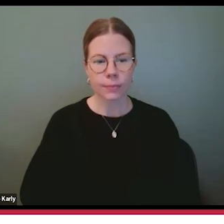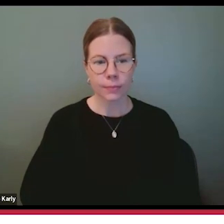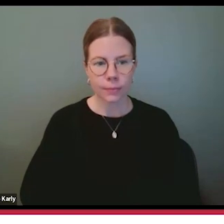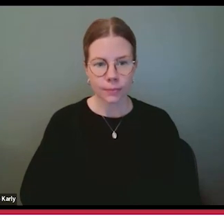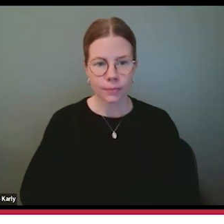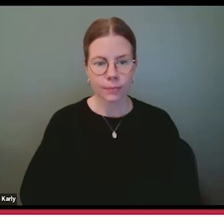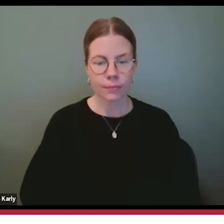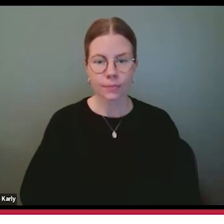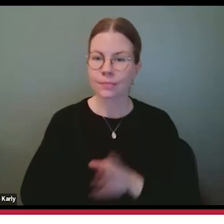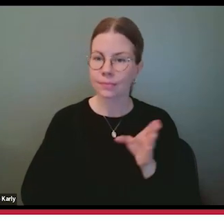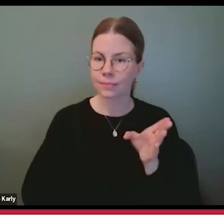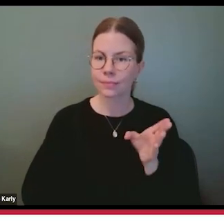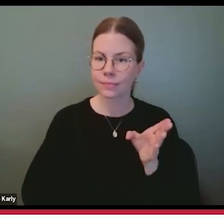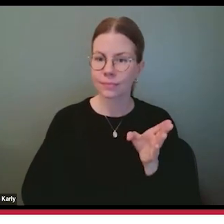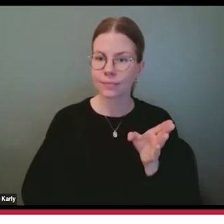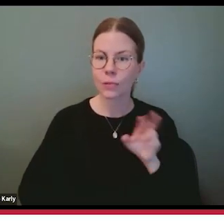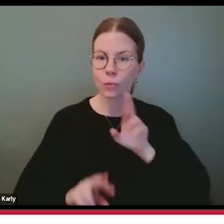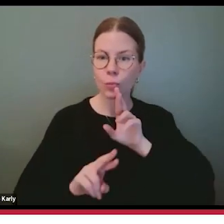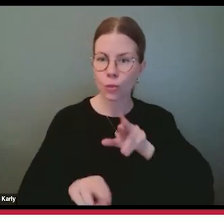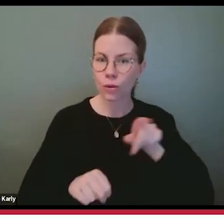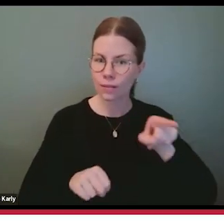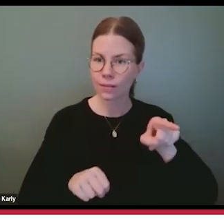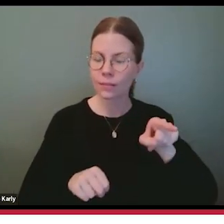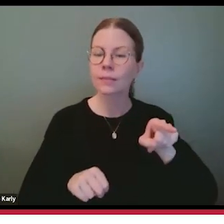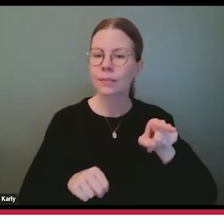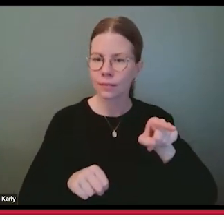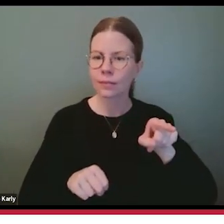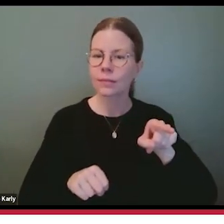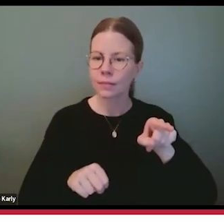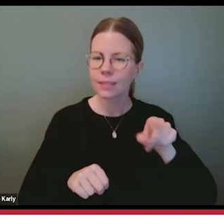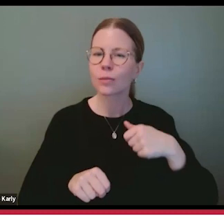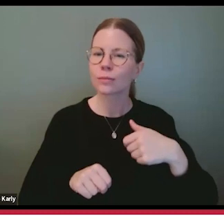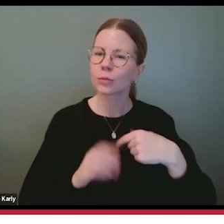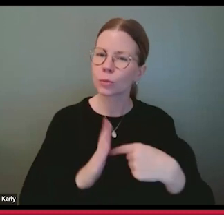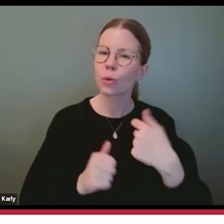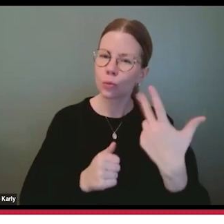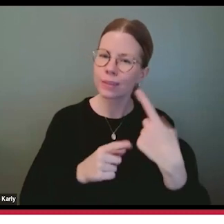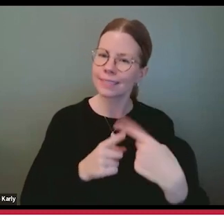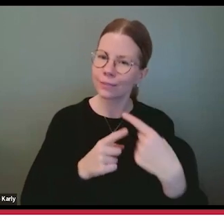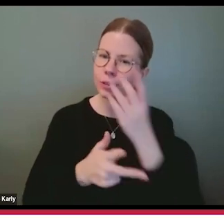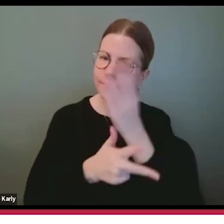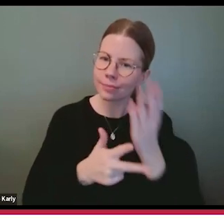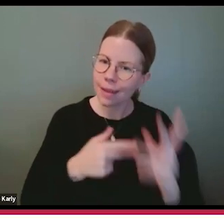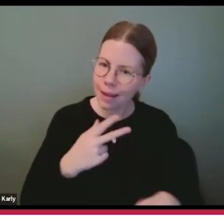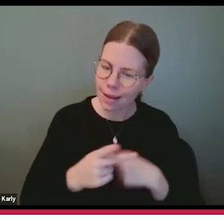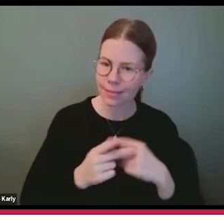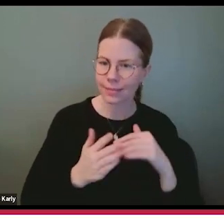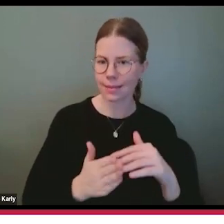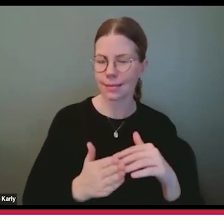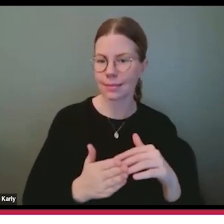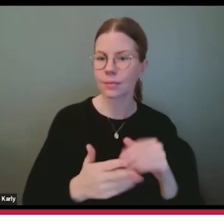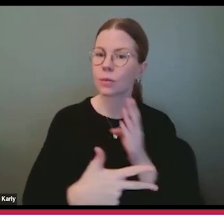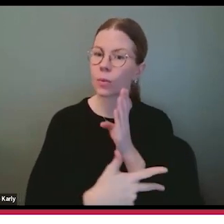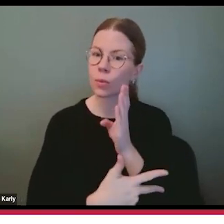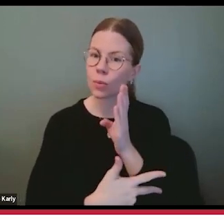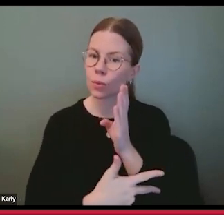report is that it delineates 3 categories of studies that need special scrutiny: those with known pathogens,